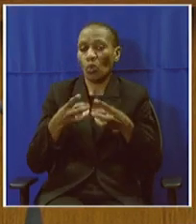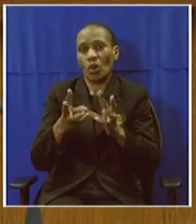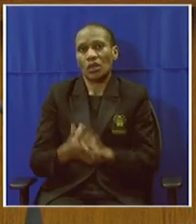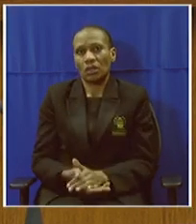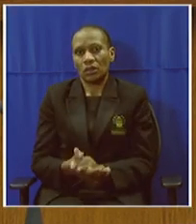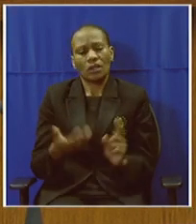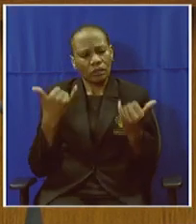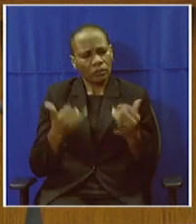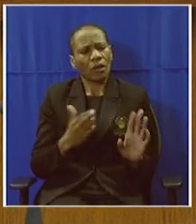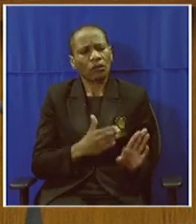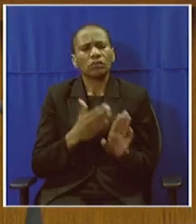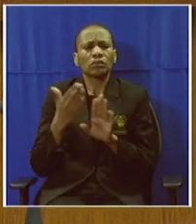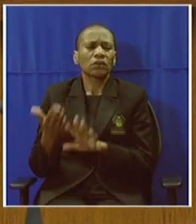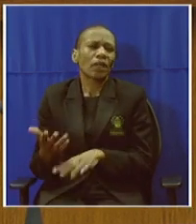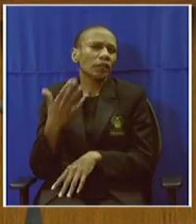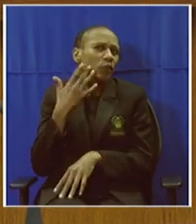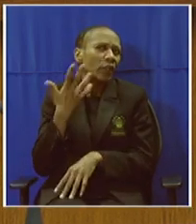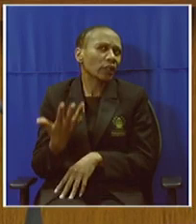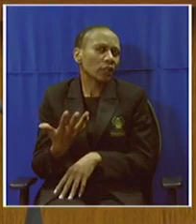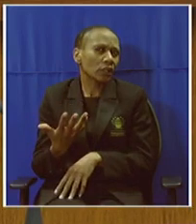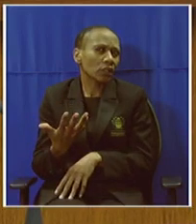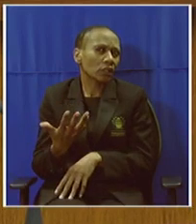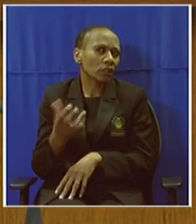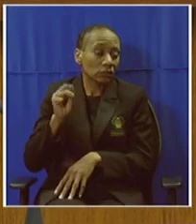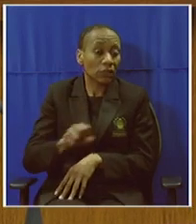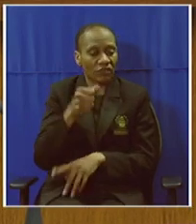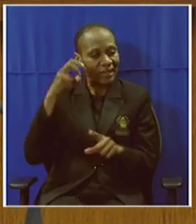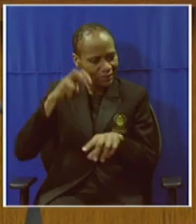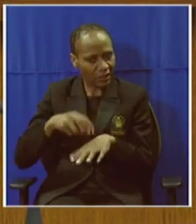She died at the time when we needed her the most.